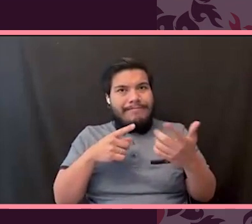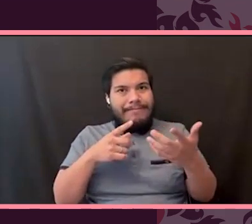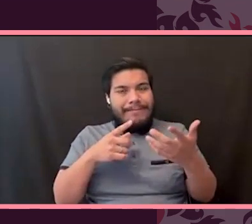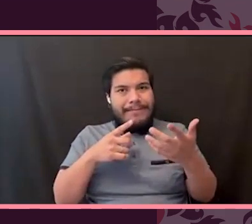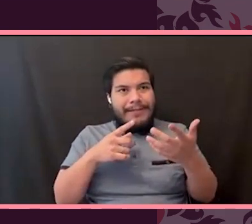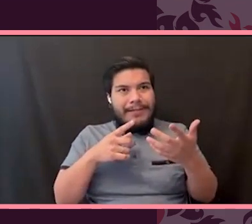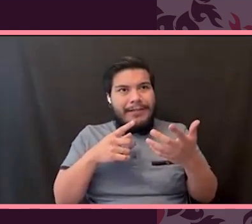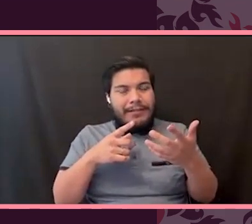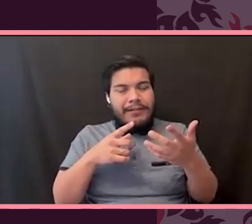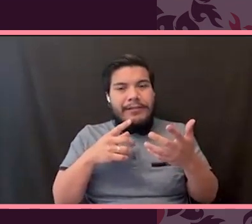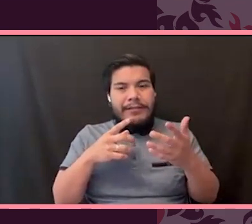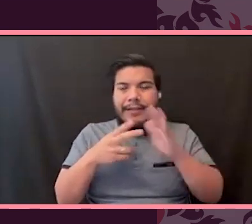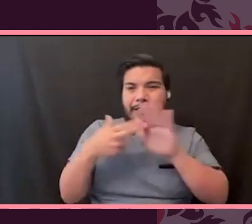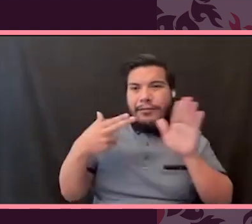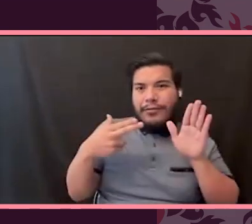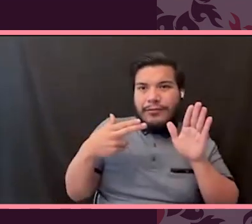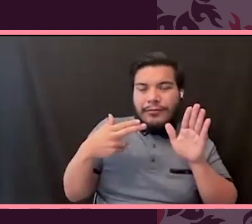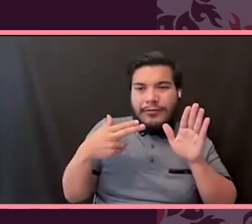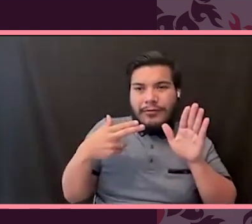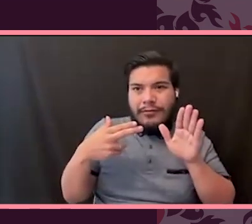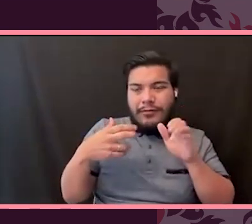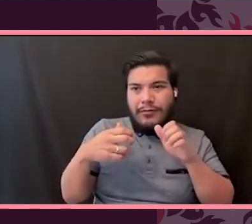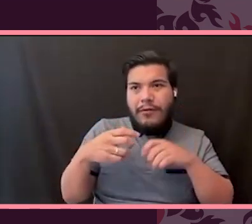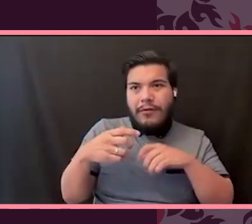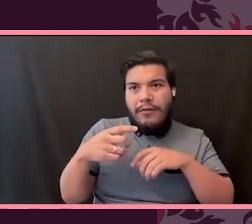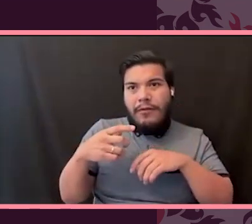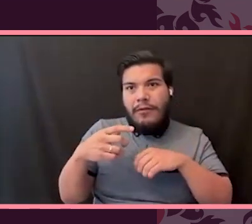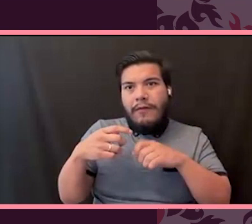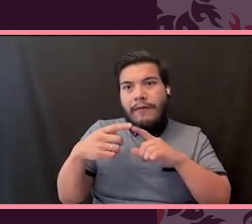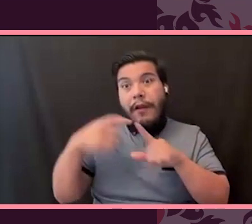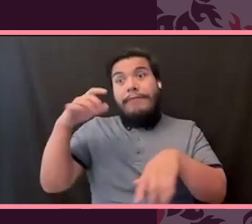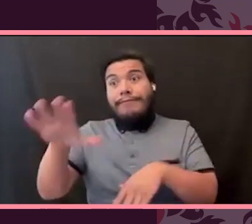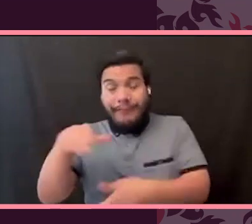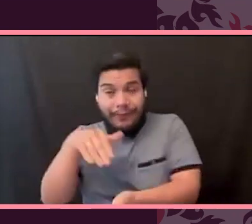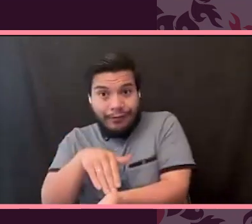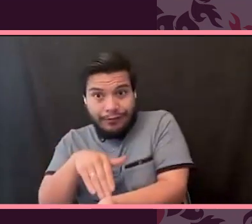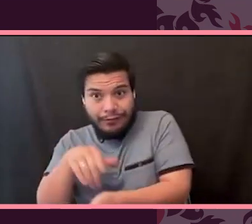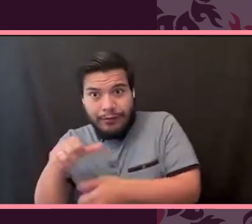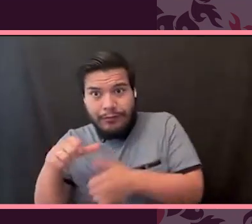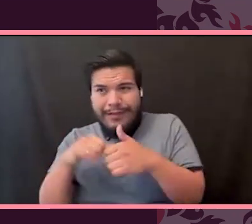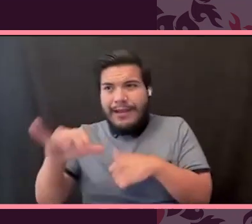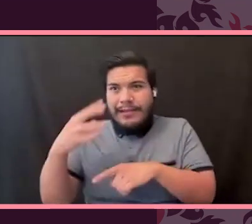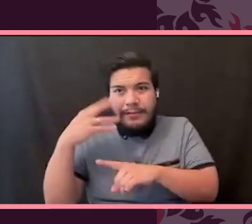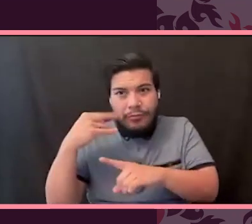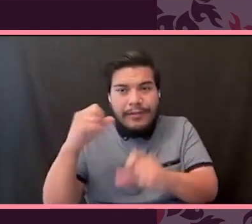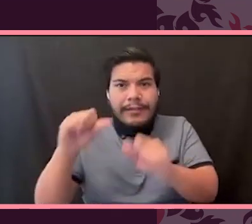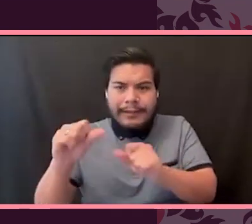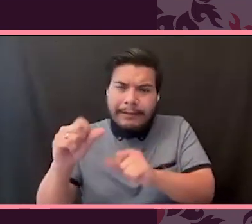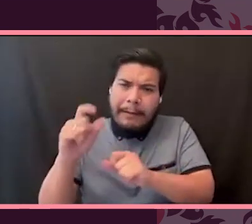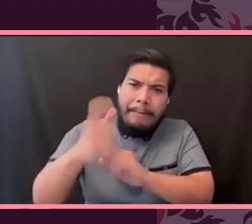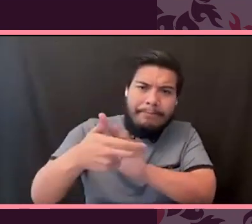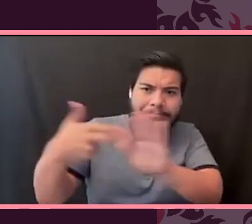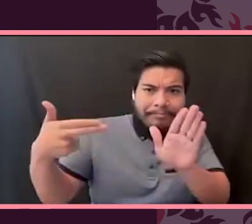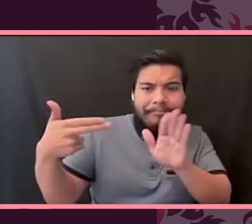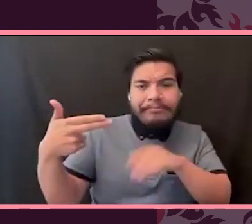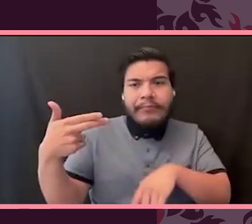person who is a professional with that kind of experience that can give you that diagnosis, one who